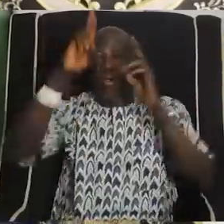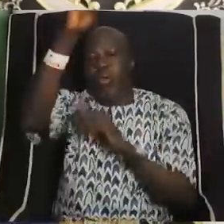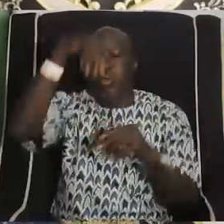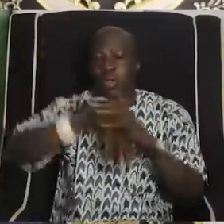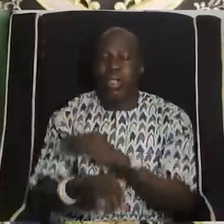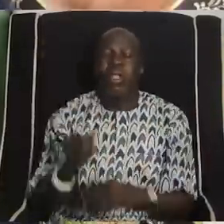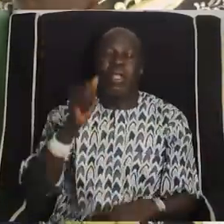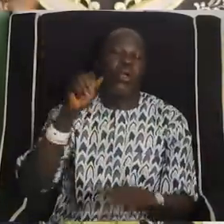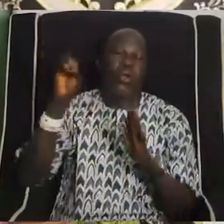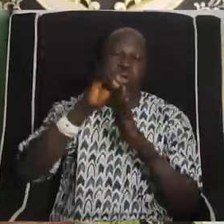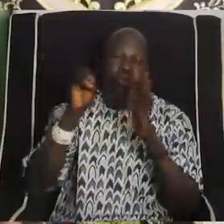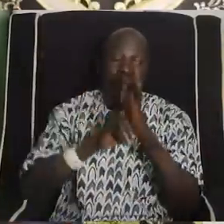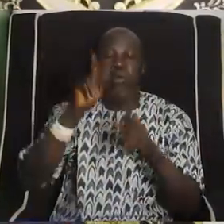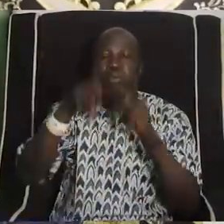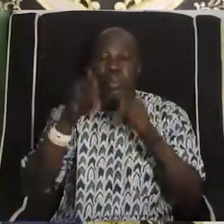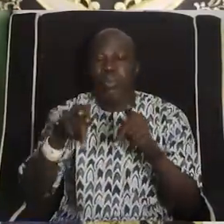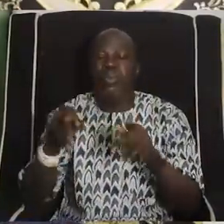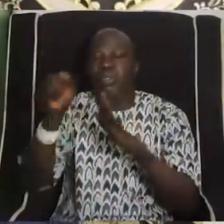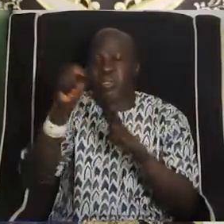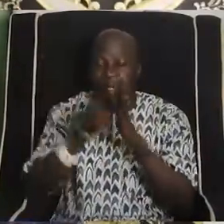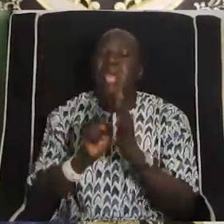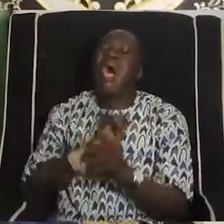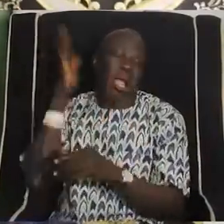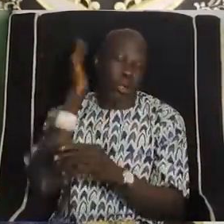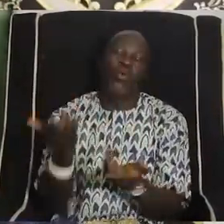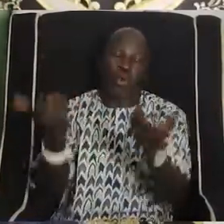this house, so go, I will announce you.